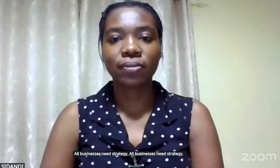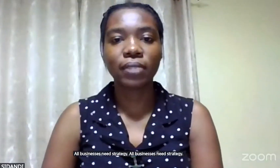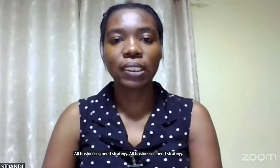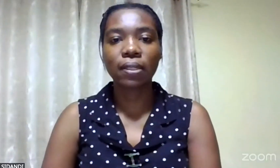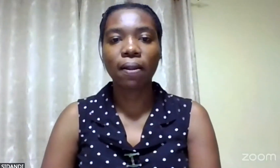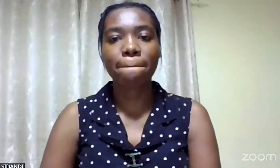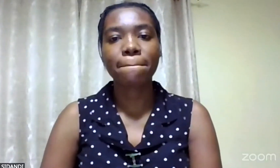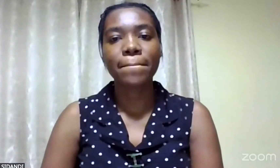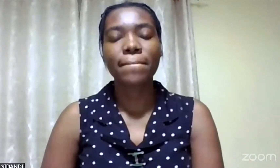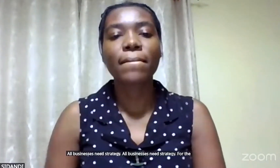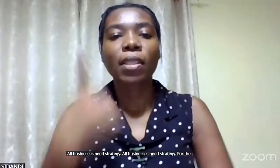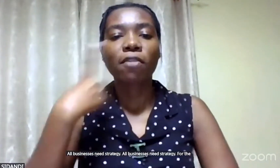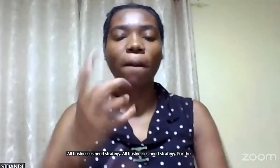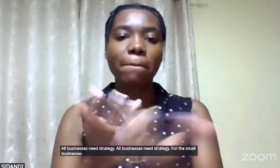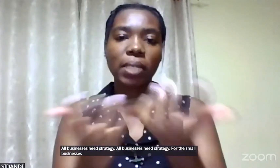For the small businesses,